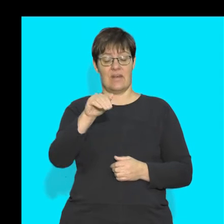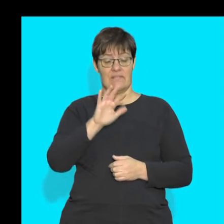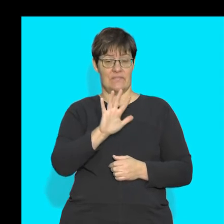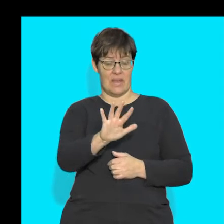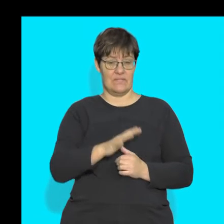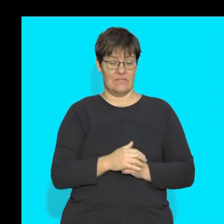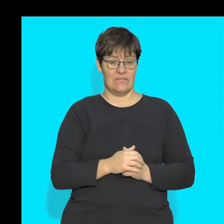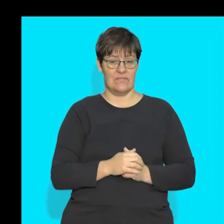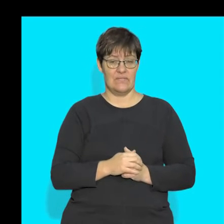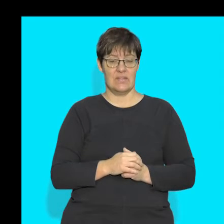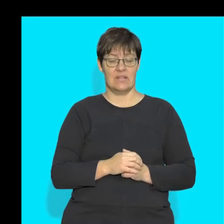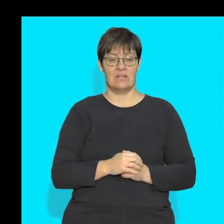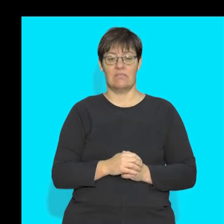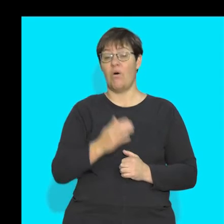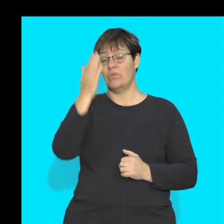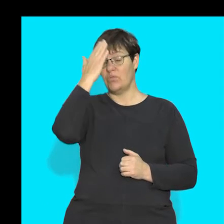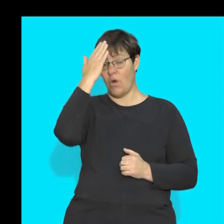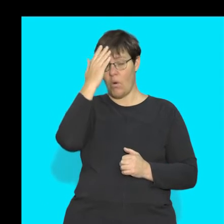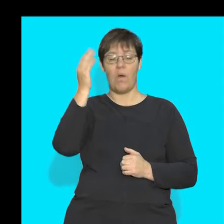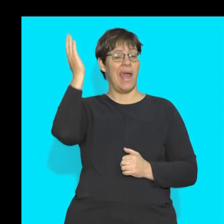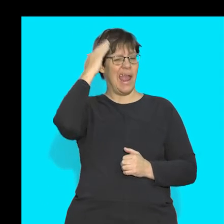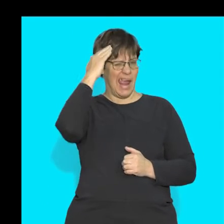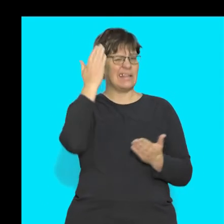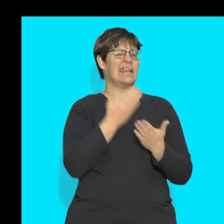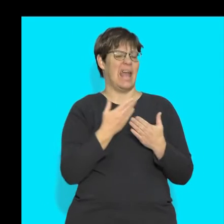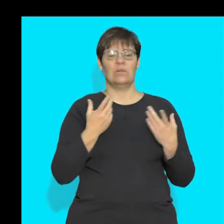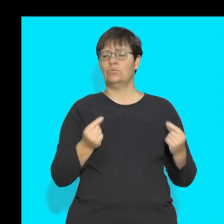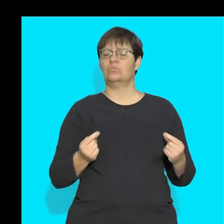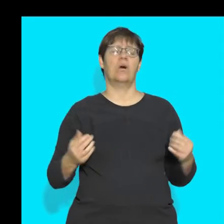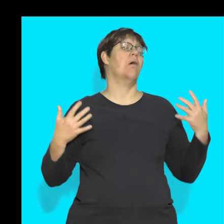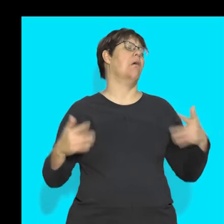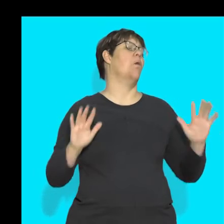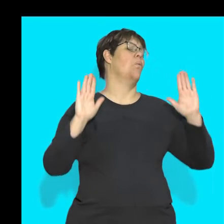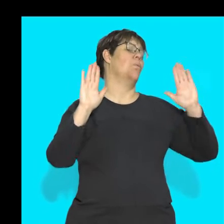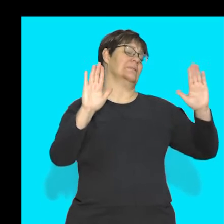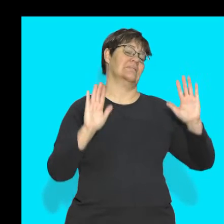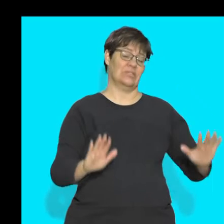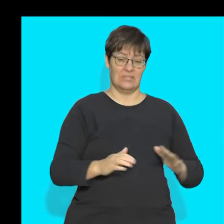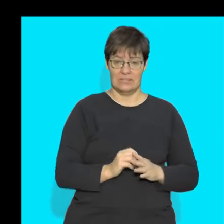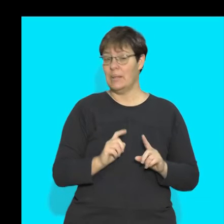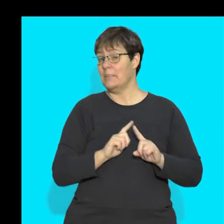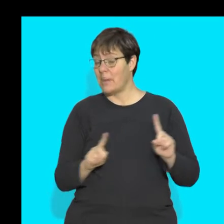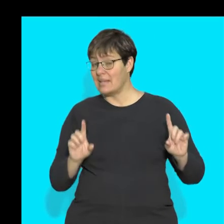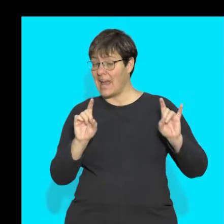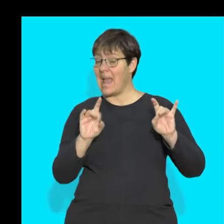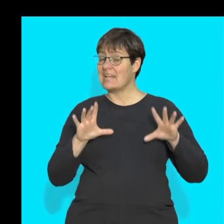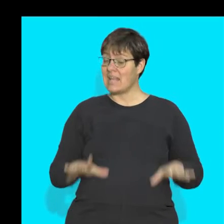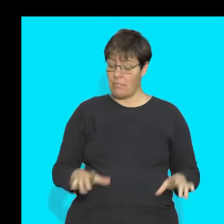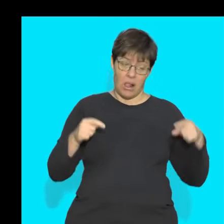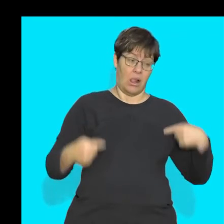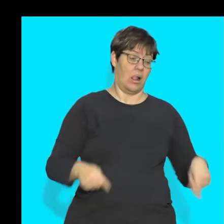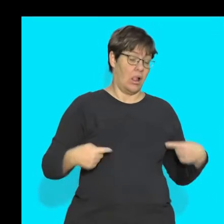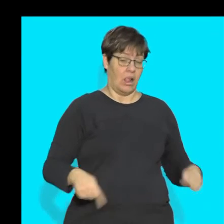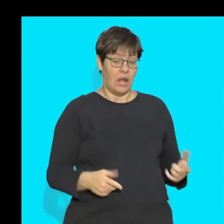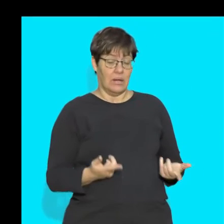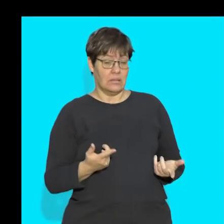divided by 5. And I know some of you can do this in your head, and that's wonderful, but in exam times, in